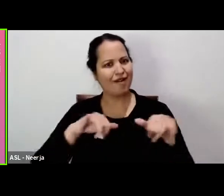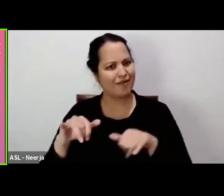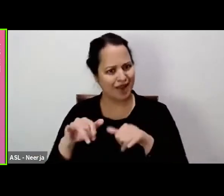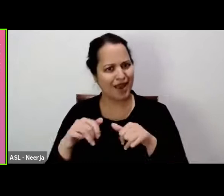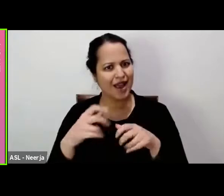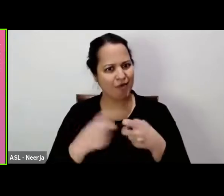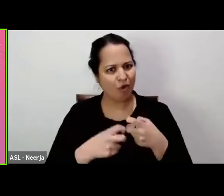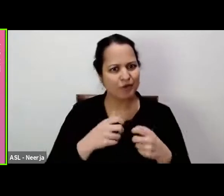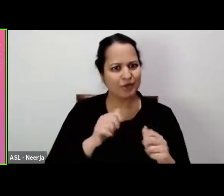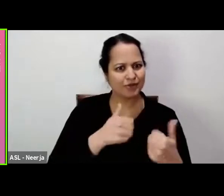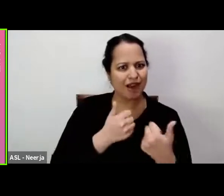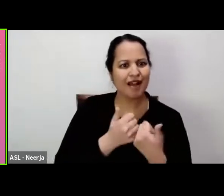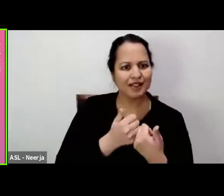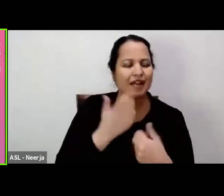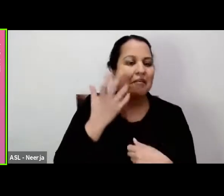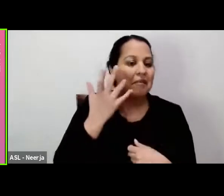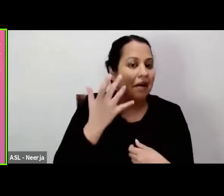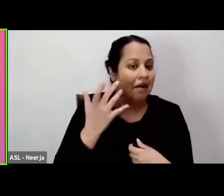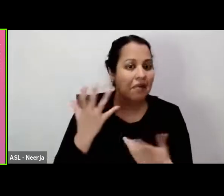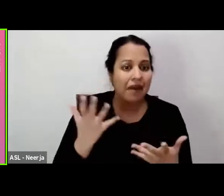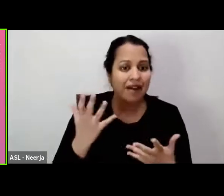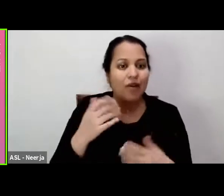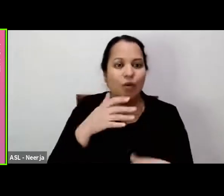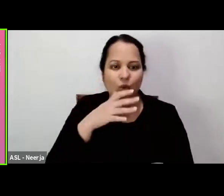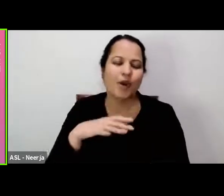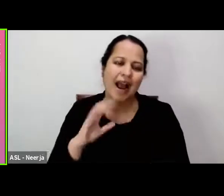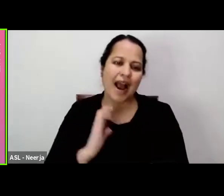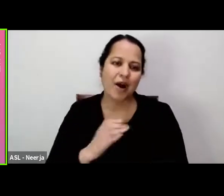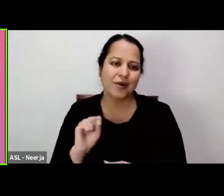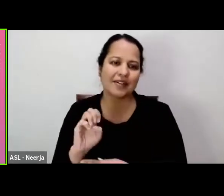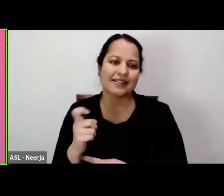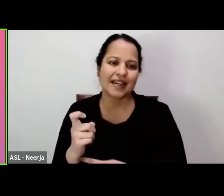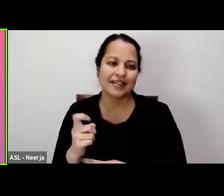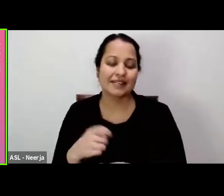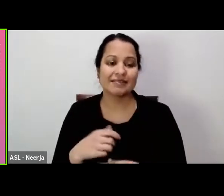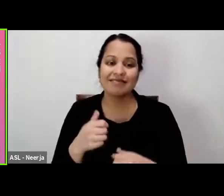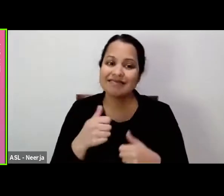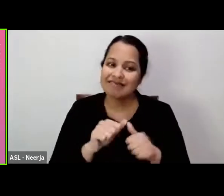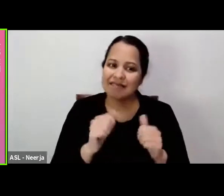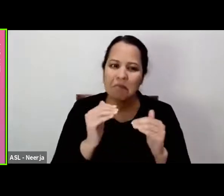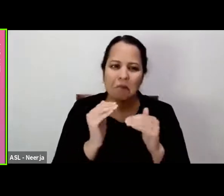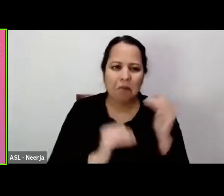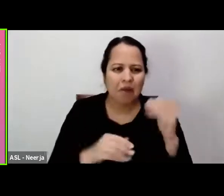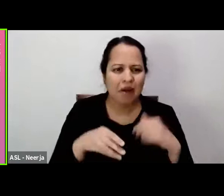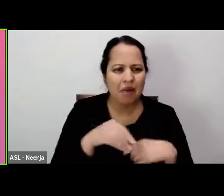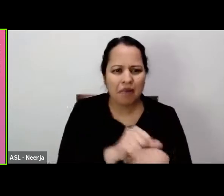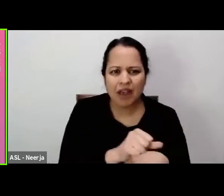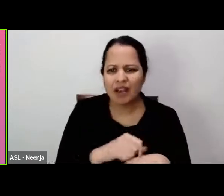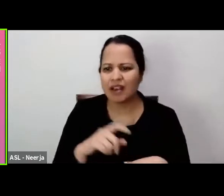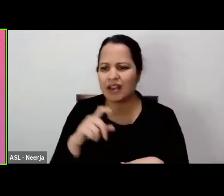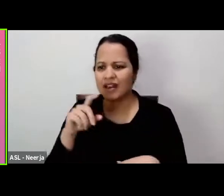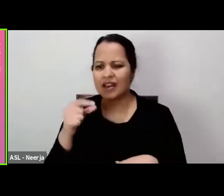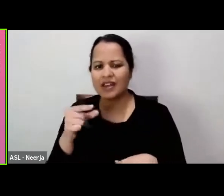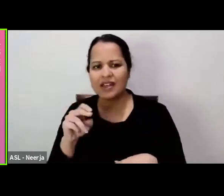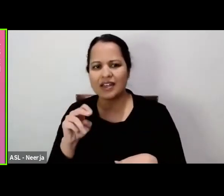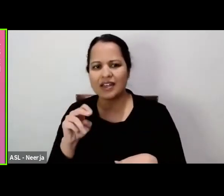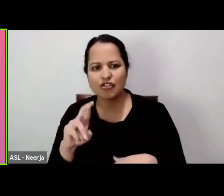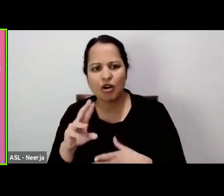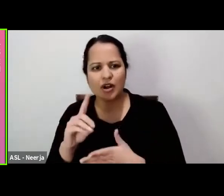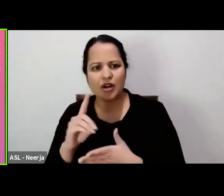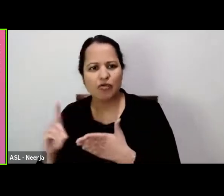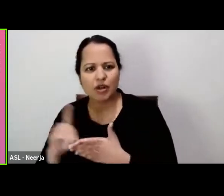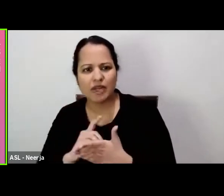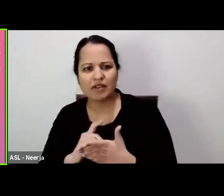is still gender discrimination, unequal pay, and underrepresentations in the positions of